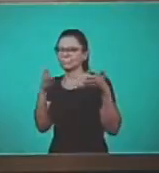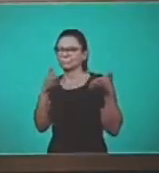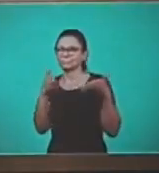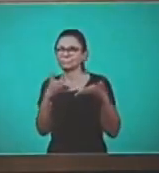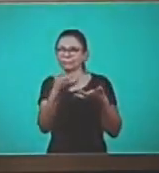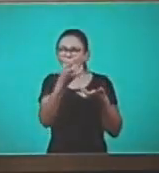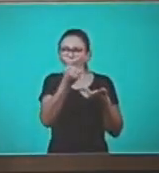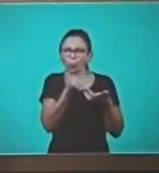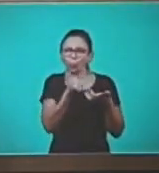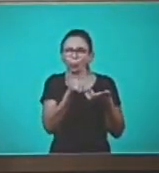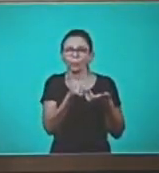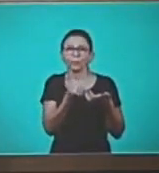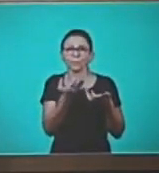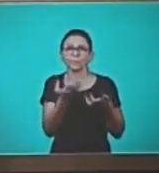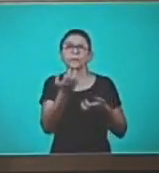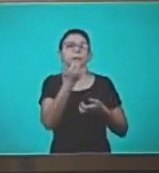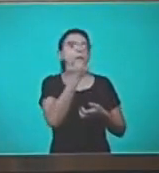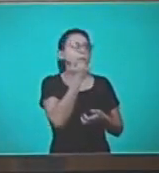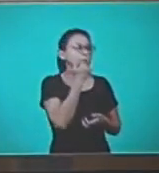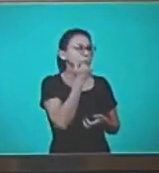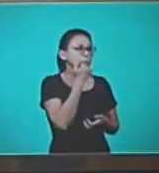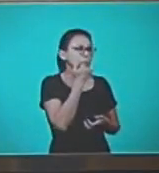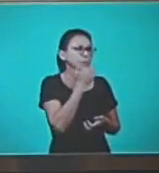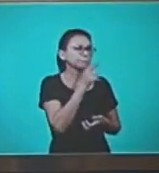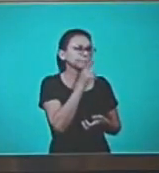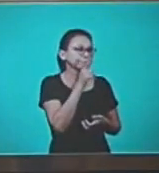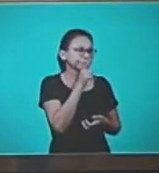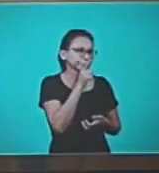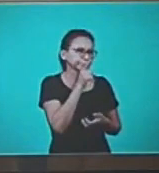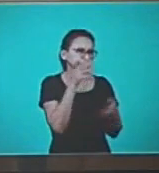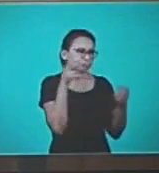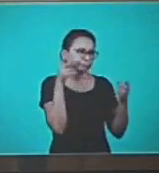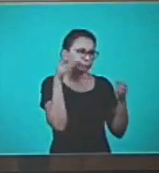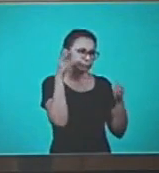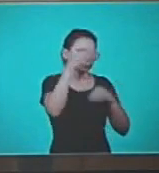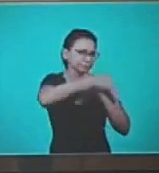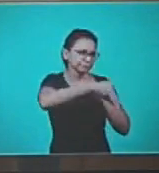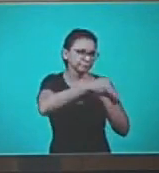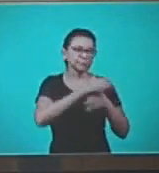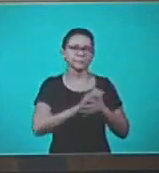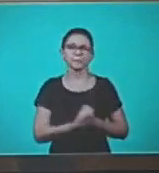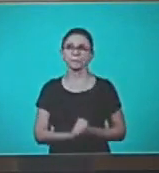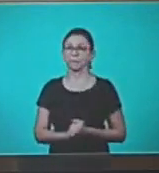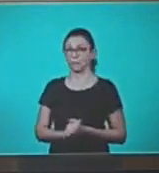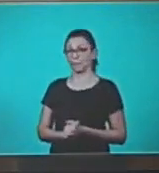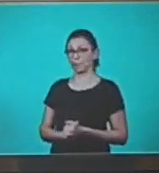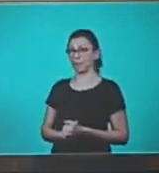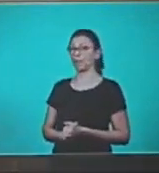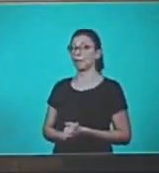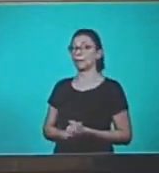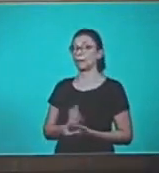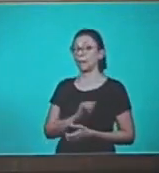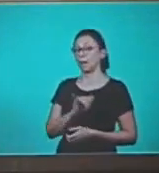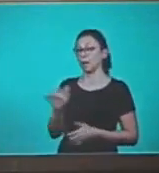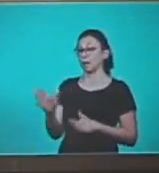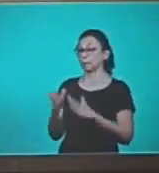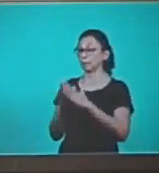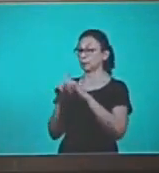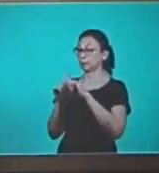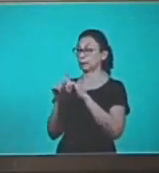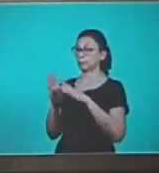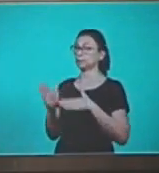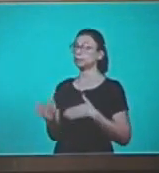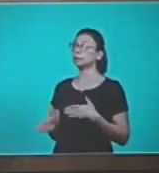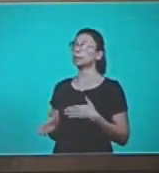don't know where you are. Jesus, I'm sorry for the intervention. I'd like to also to remind that this alert